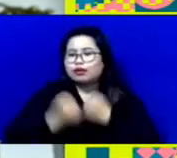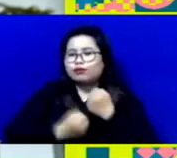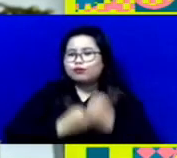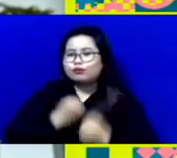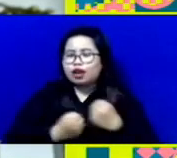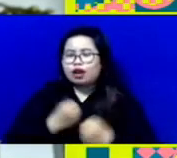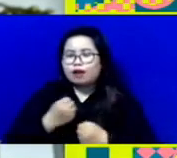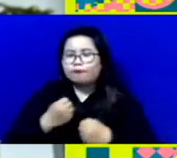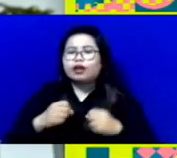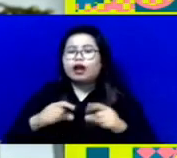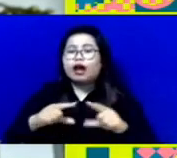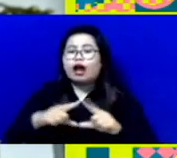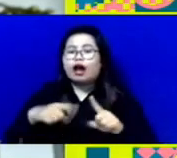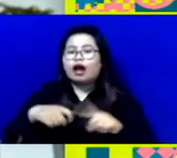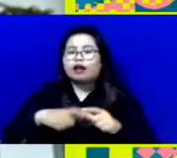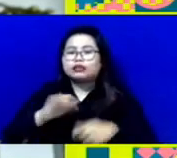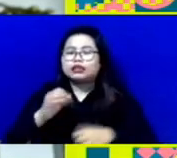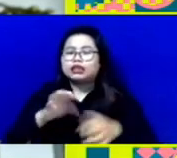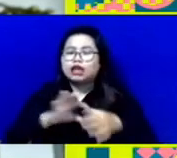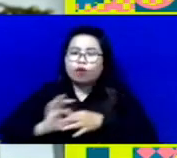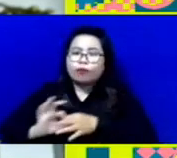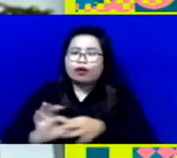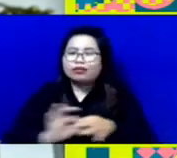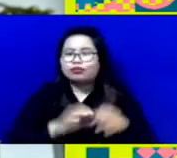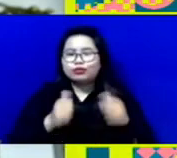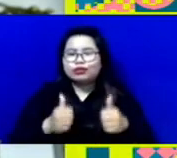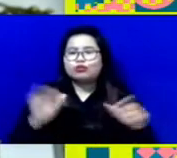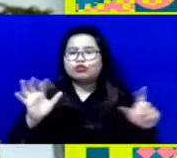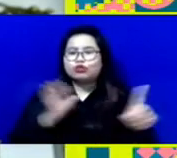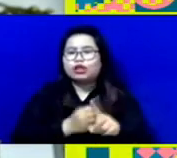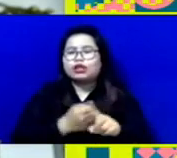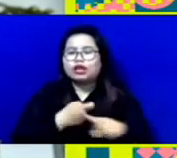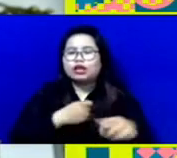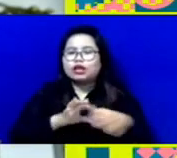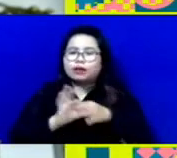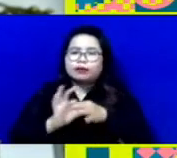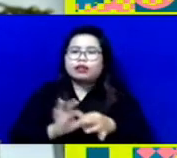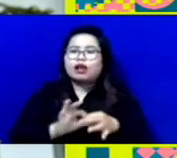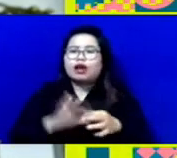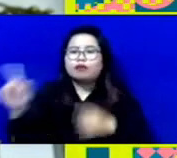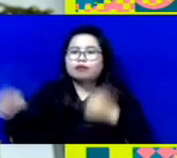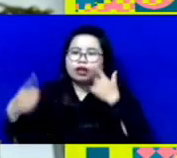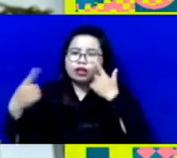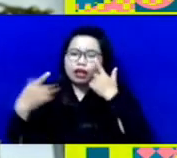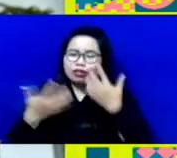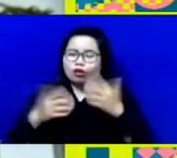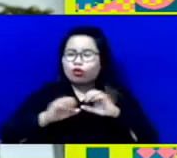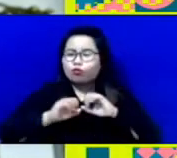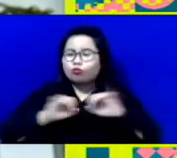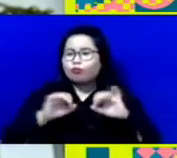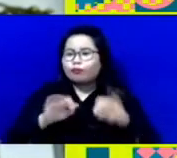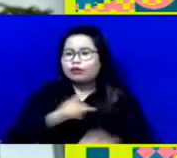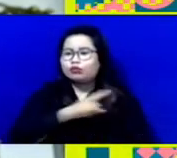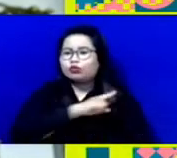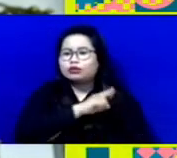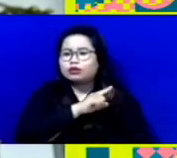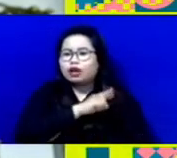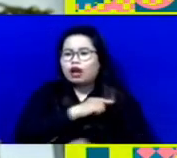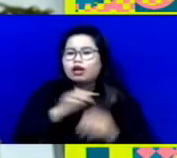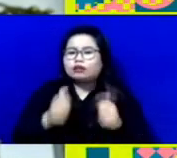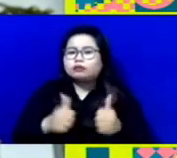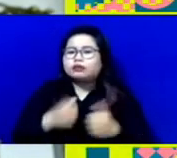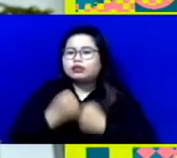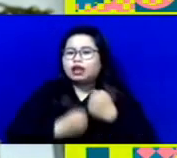the public-private partnership model, which is a collaboration between the regulators and the private sectors. This model